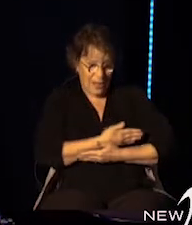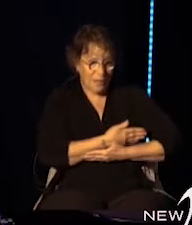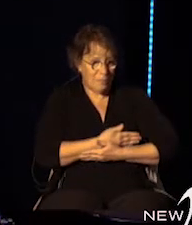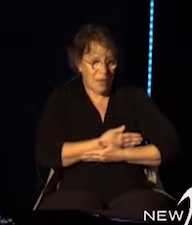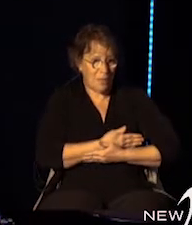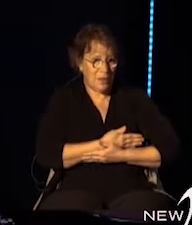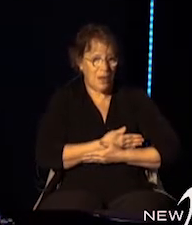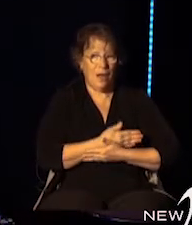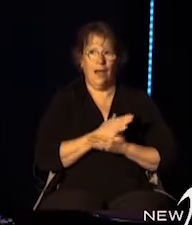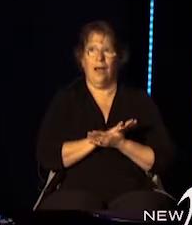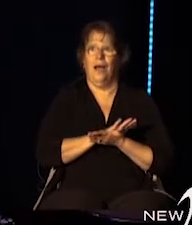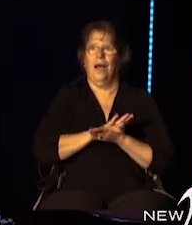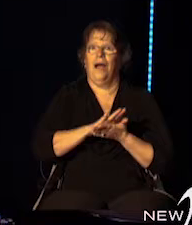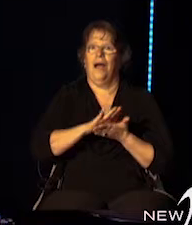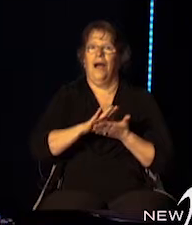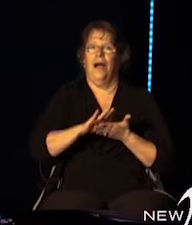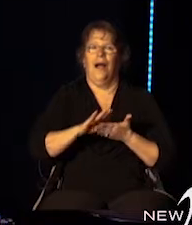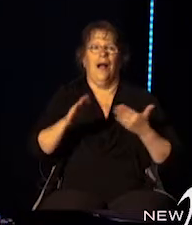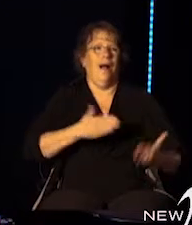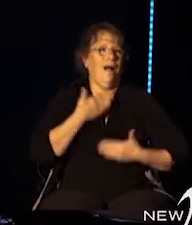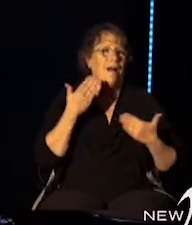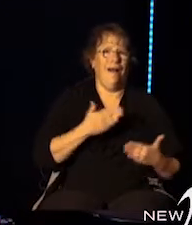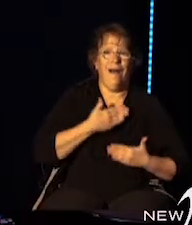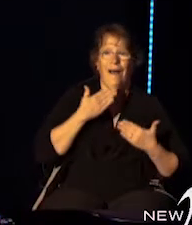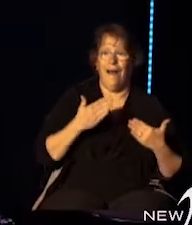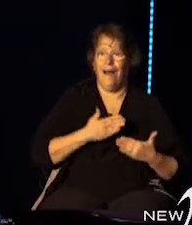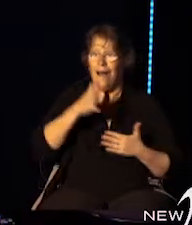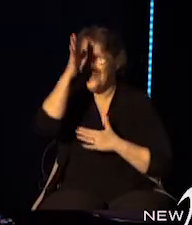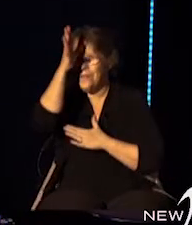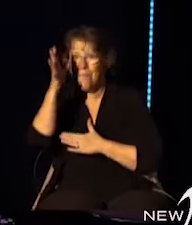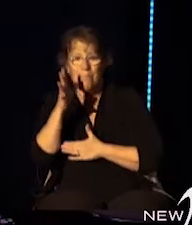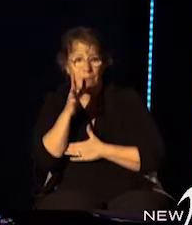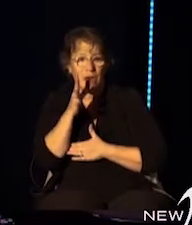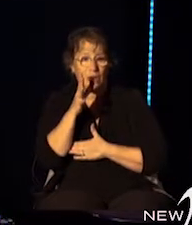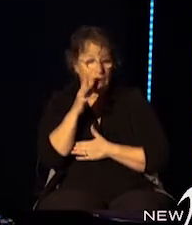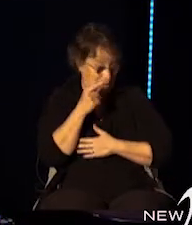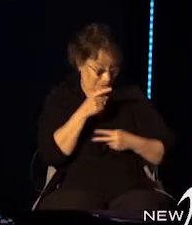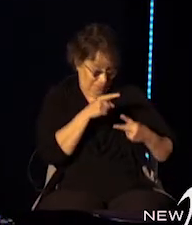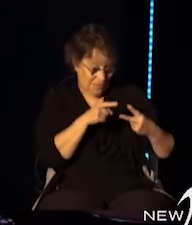pure joy of the parents who had been promised